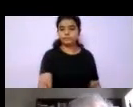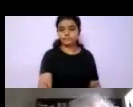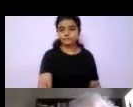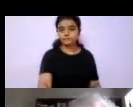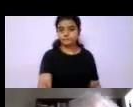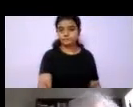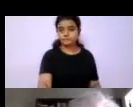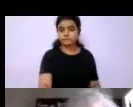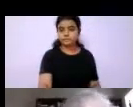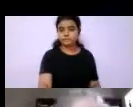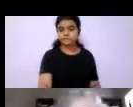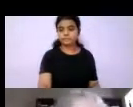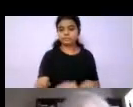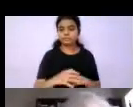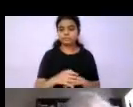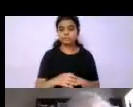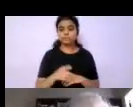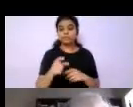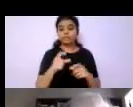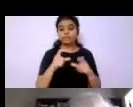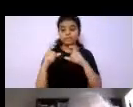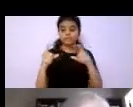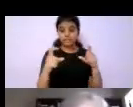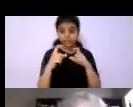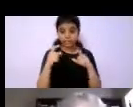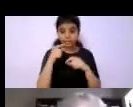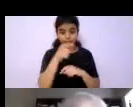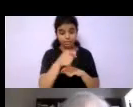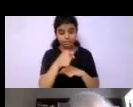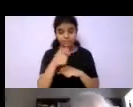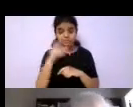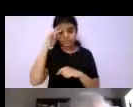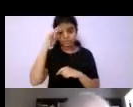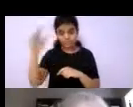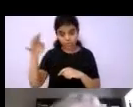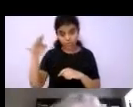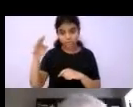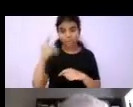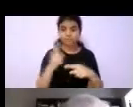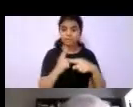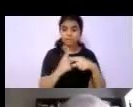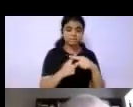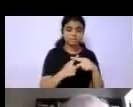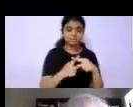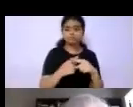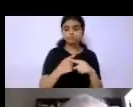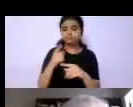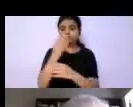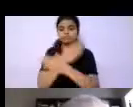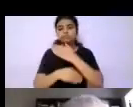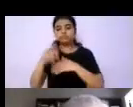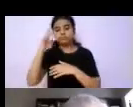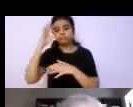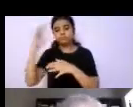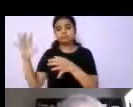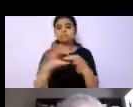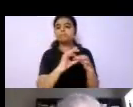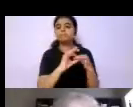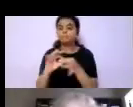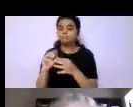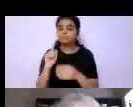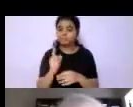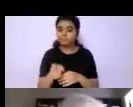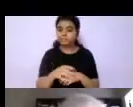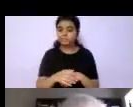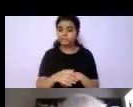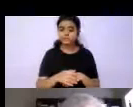is that care theory and disability theory need each other. Care theory needs